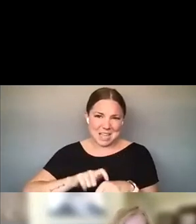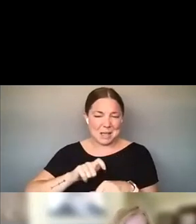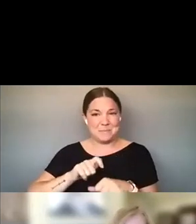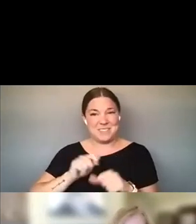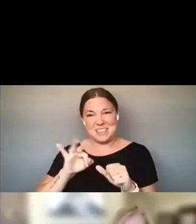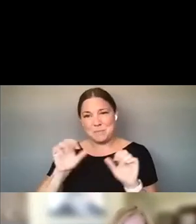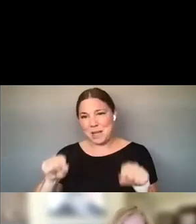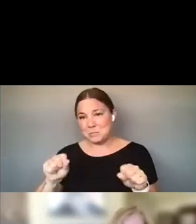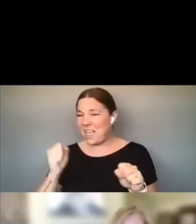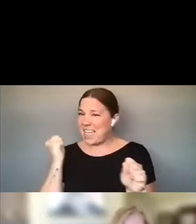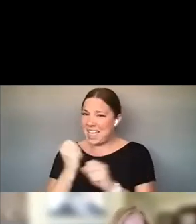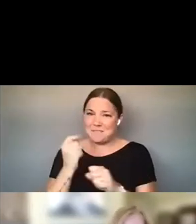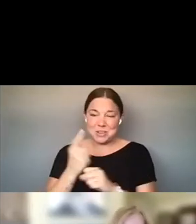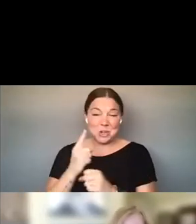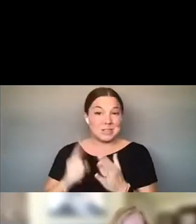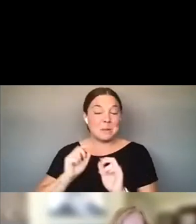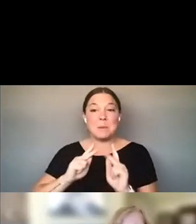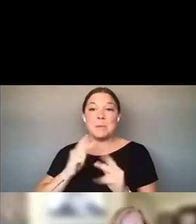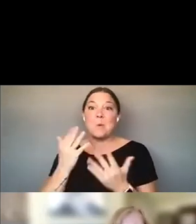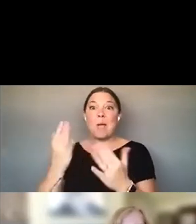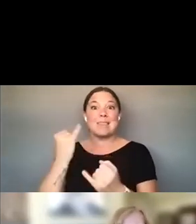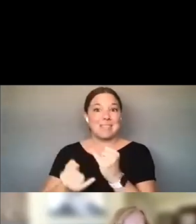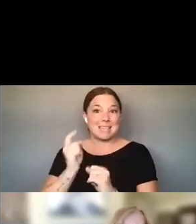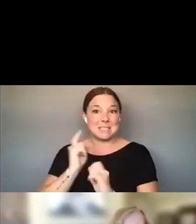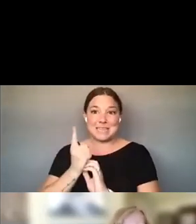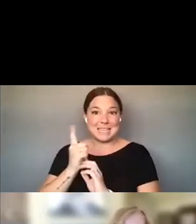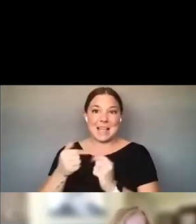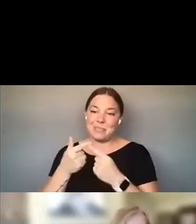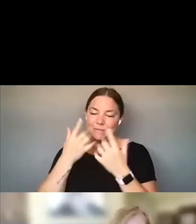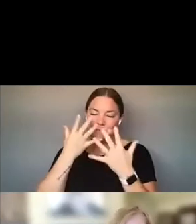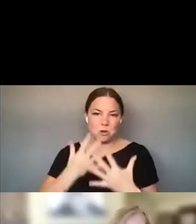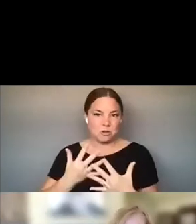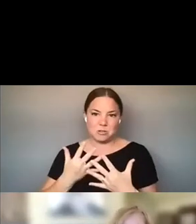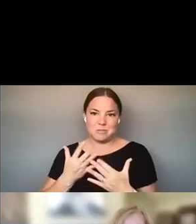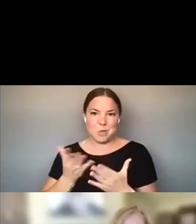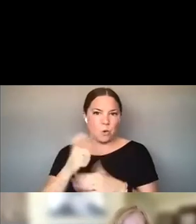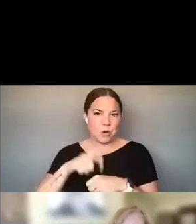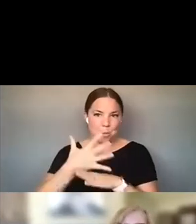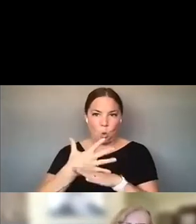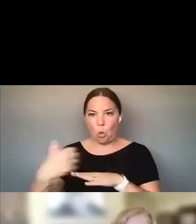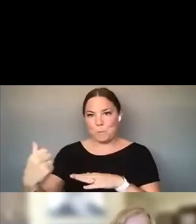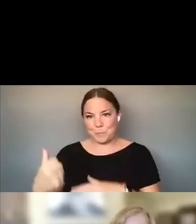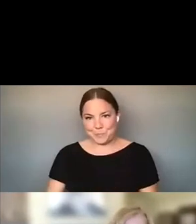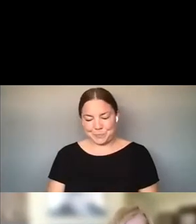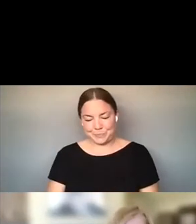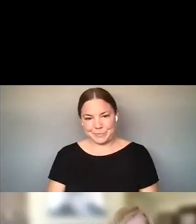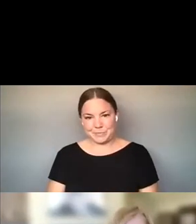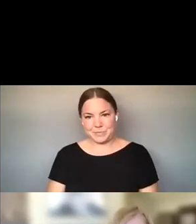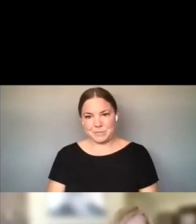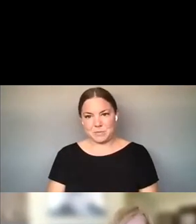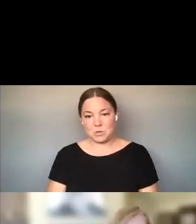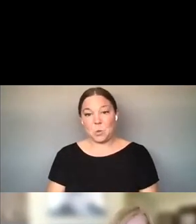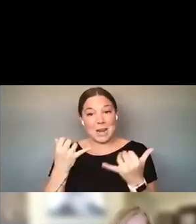we sadly have applicants that wait until the last minute and unfortunately run out of time. So let's get to your